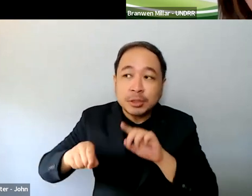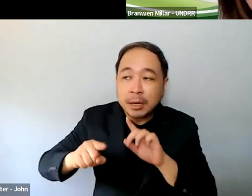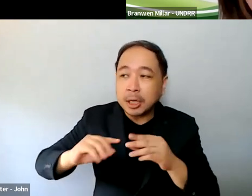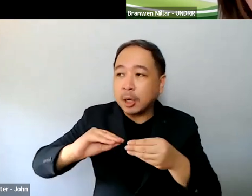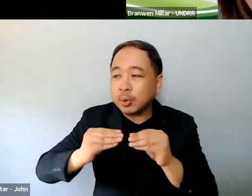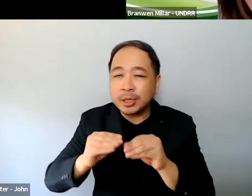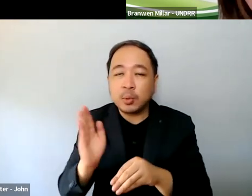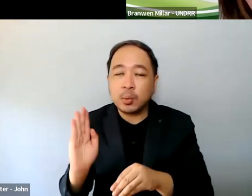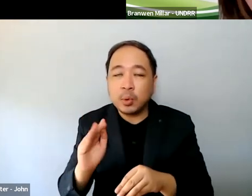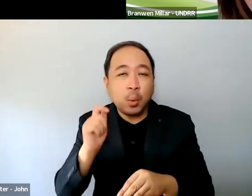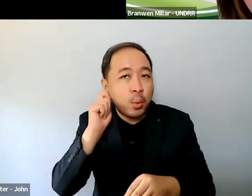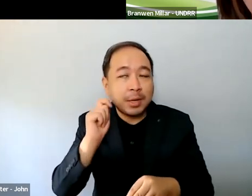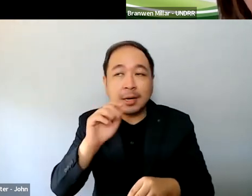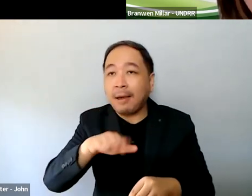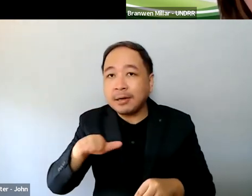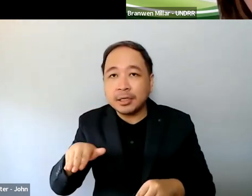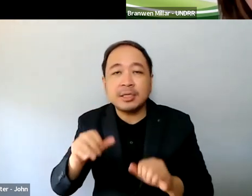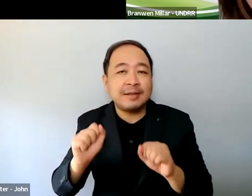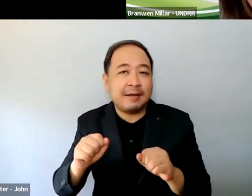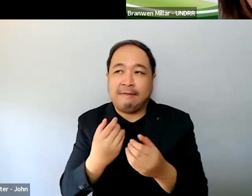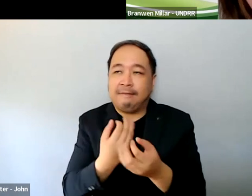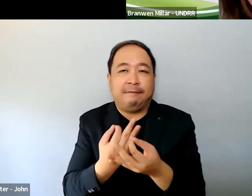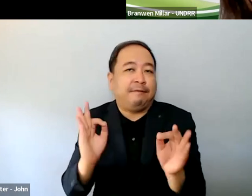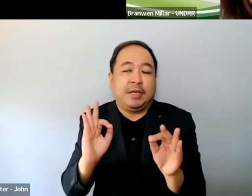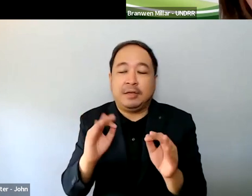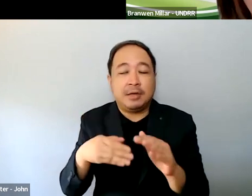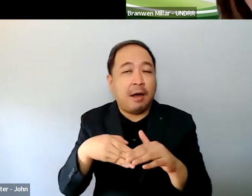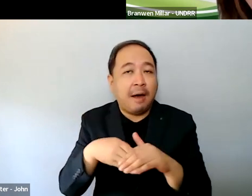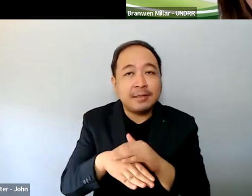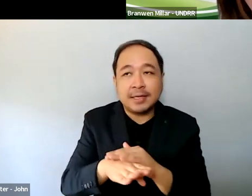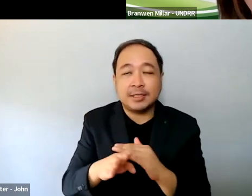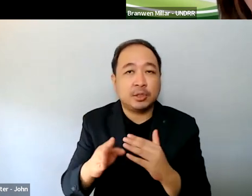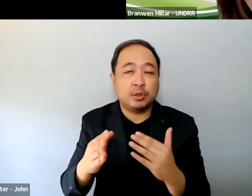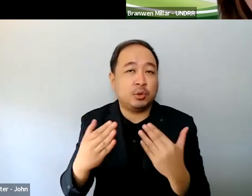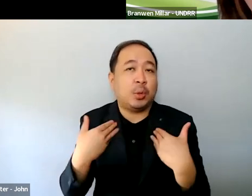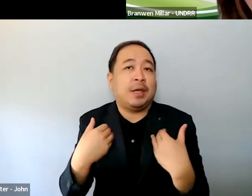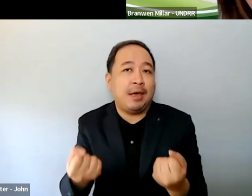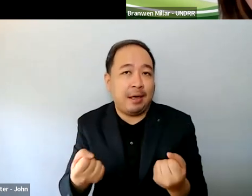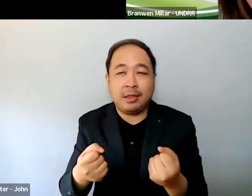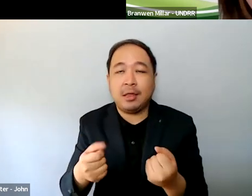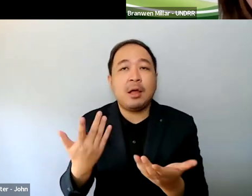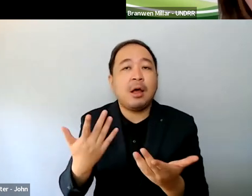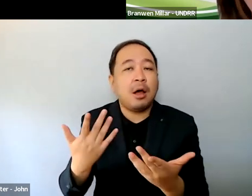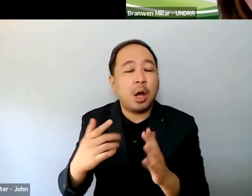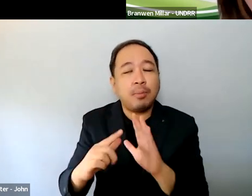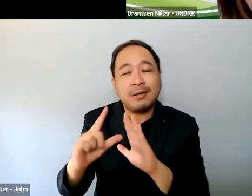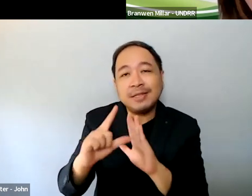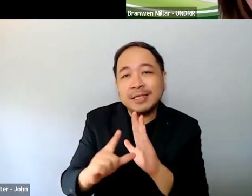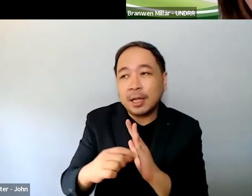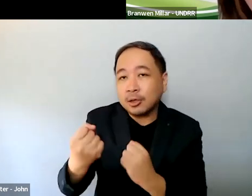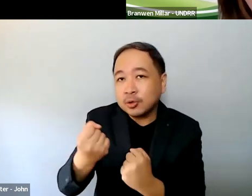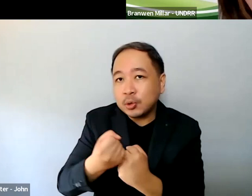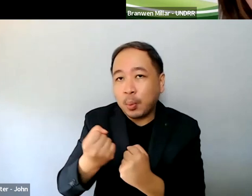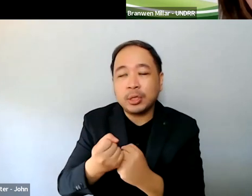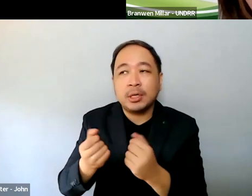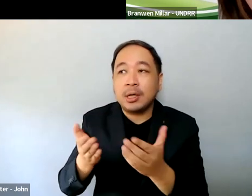climate disaster, with free and immediate access to medical attention, psychological counseling, legal aid, shelters, and other support services.